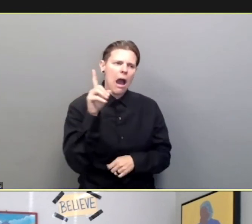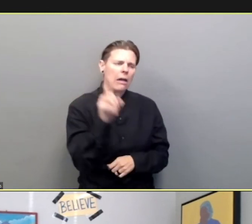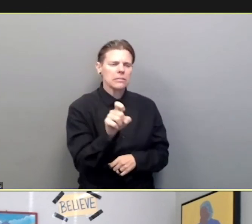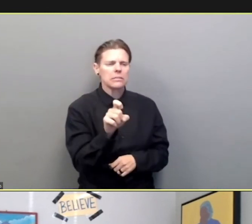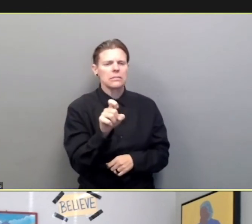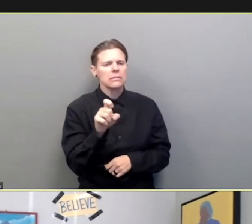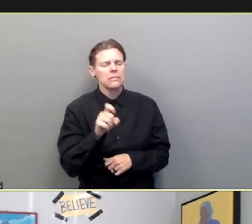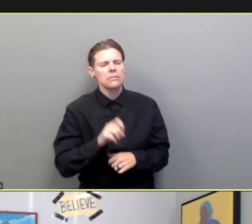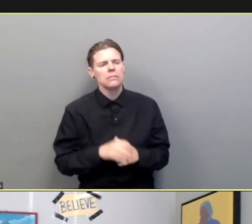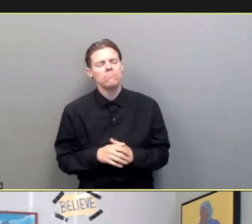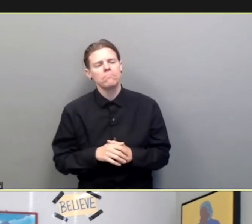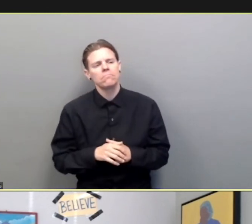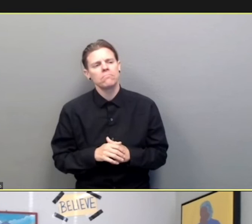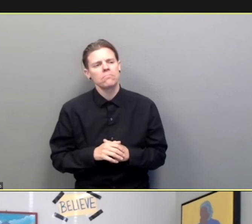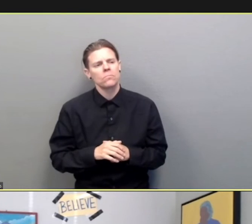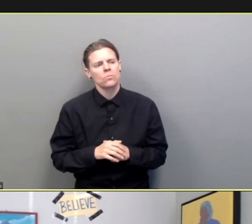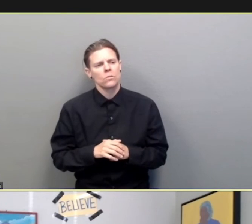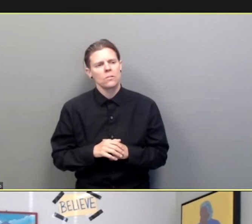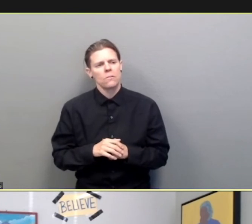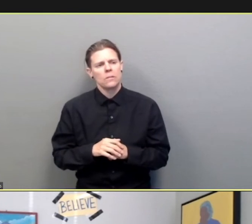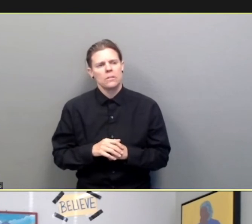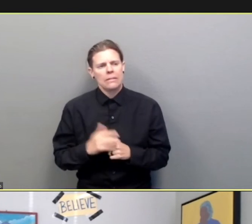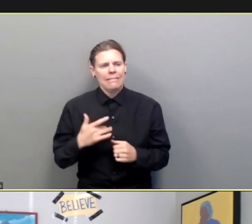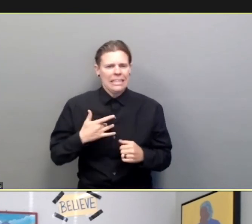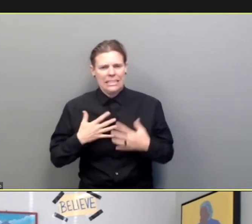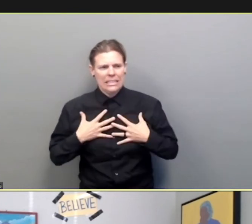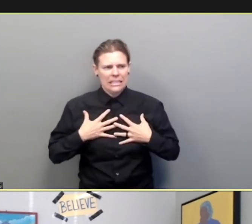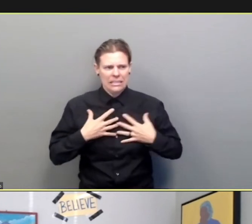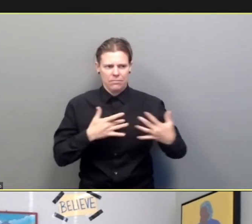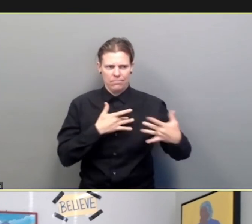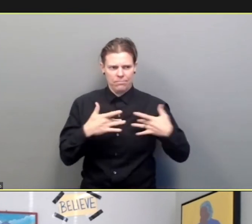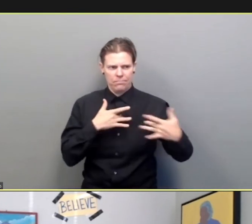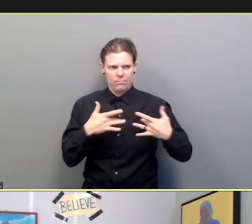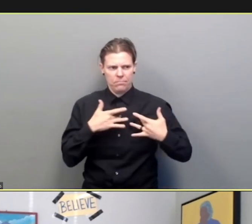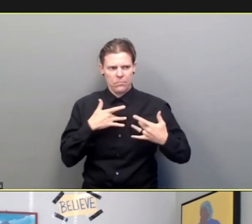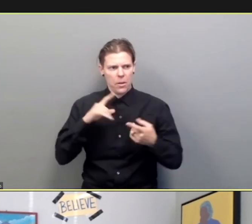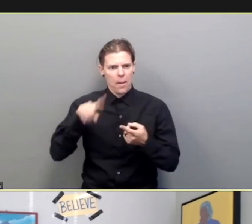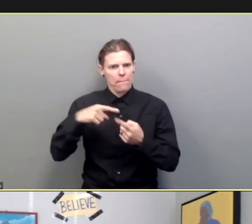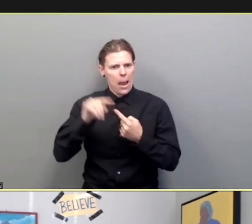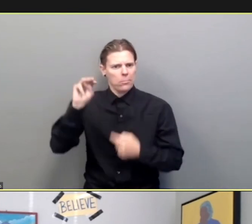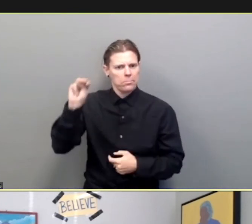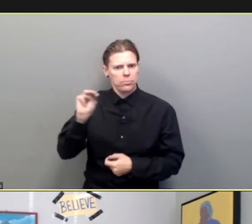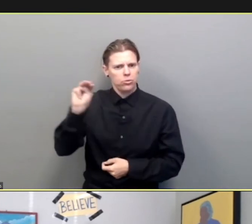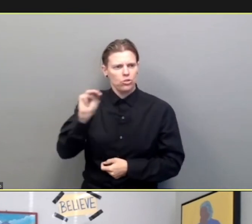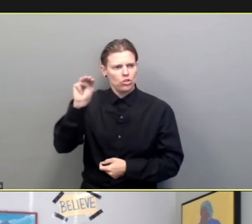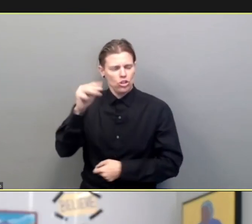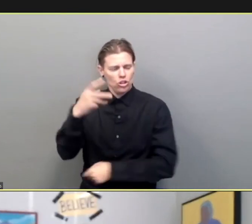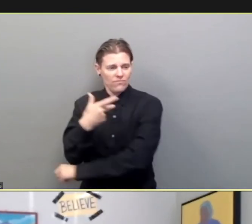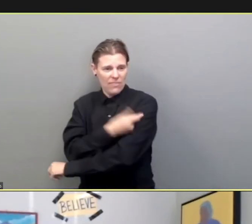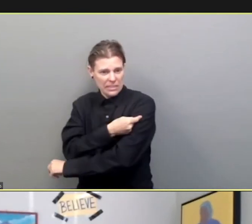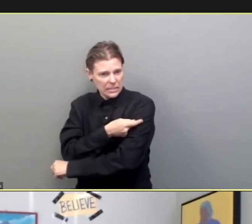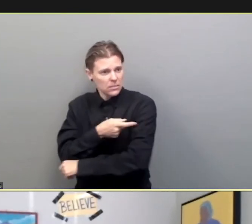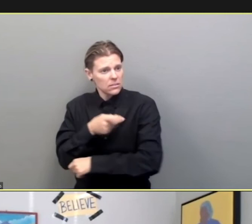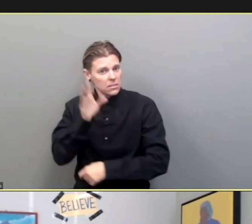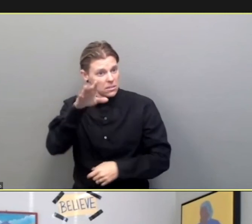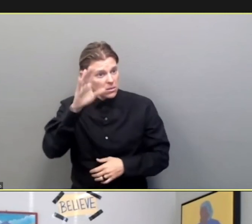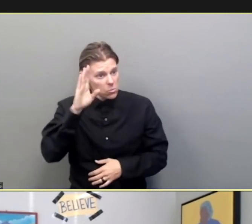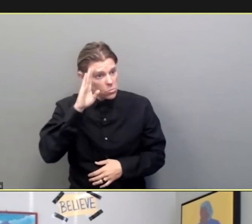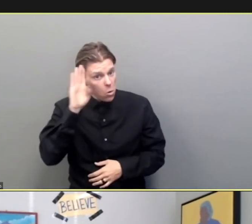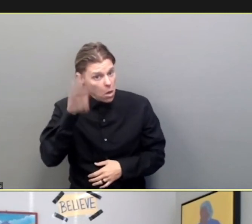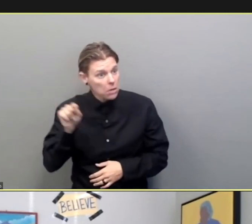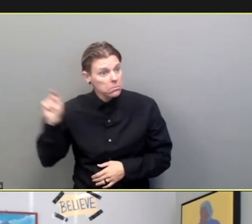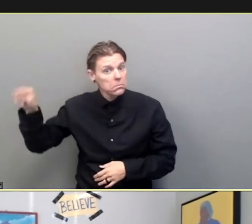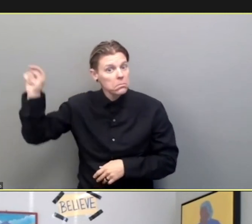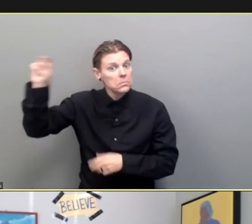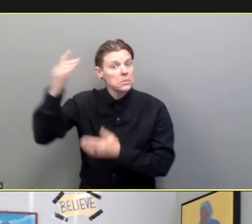concerns about the Moderna vaccine, if you guys are aware of those, with some countries kind of discouraging